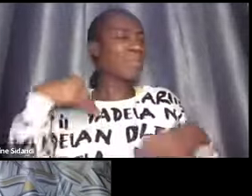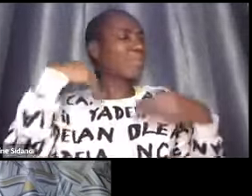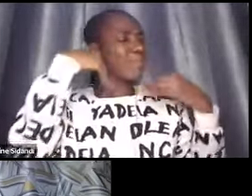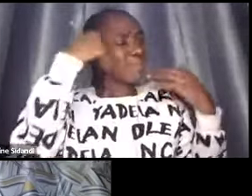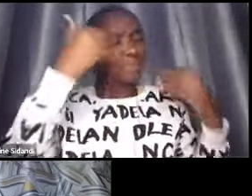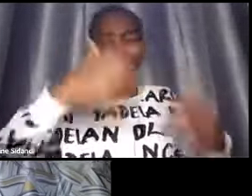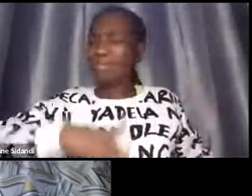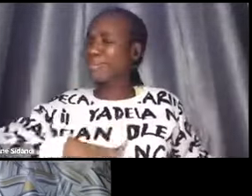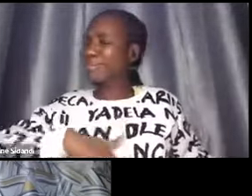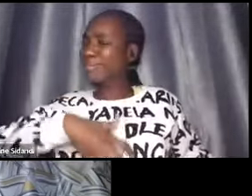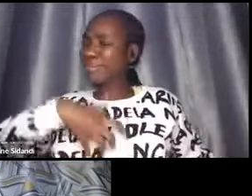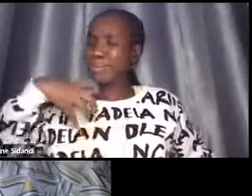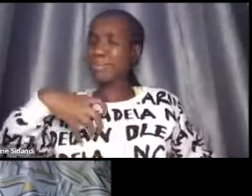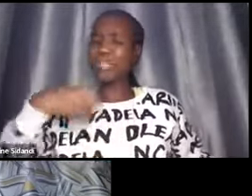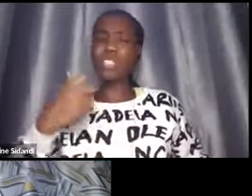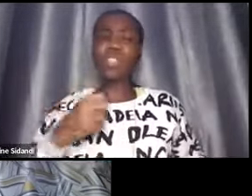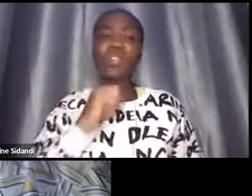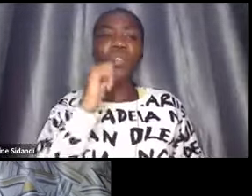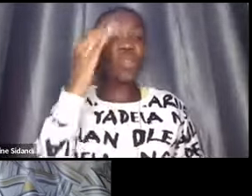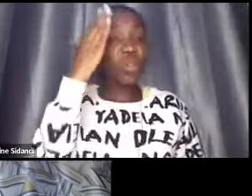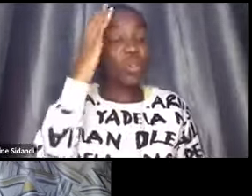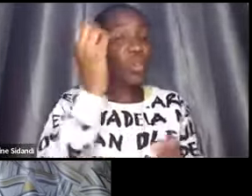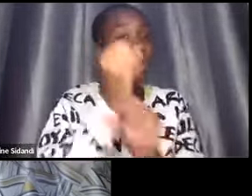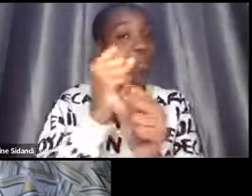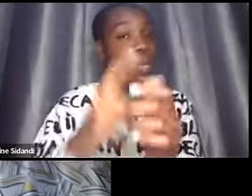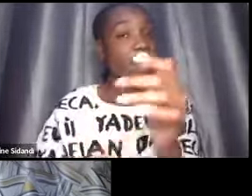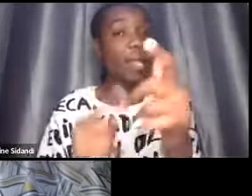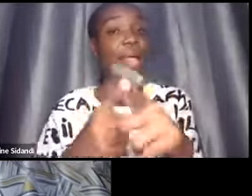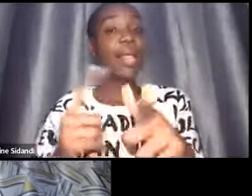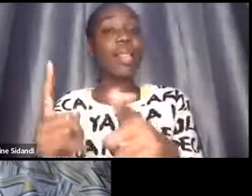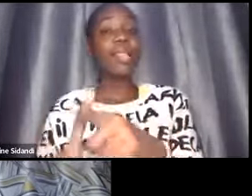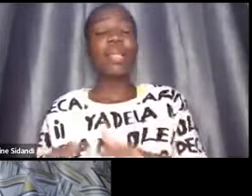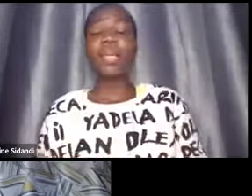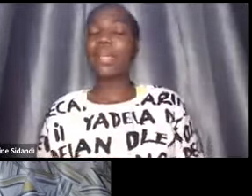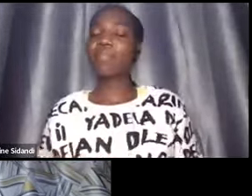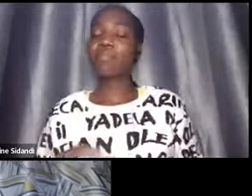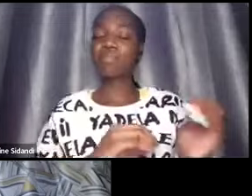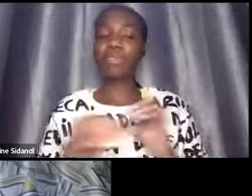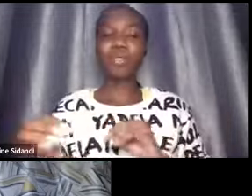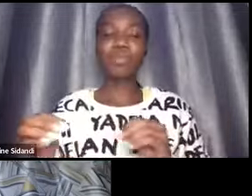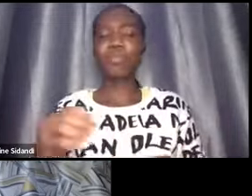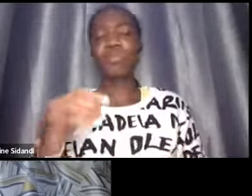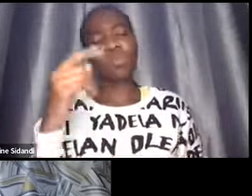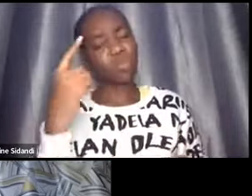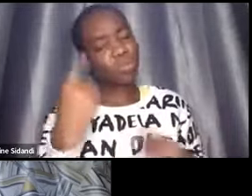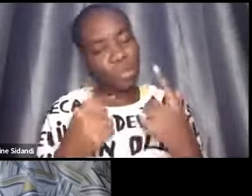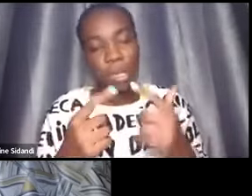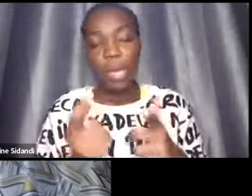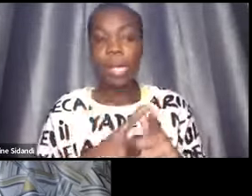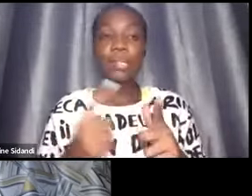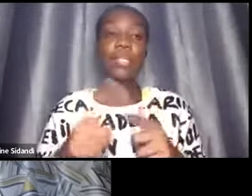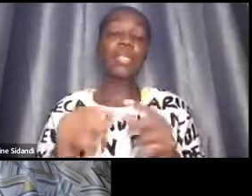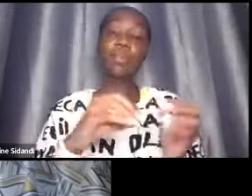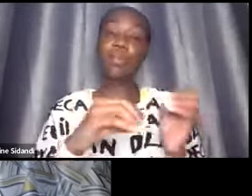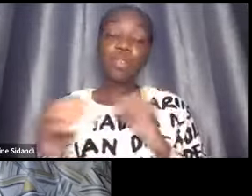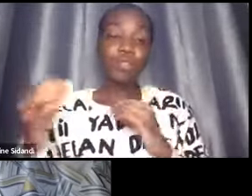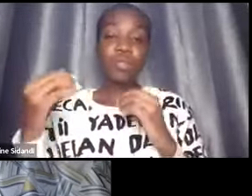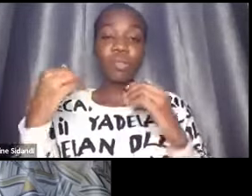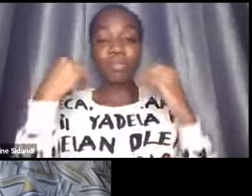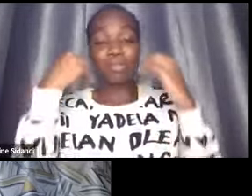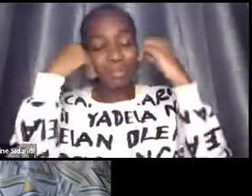need to know how to deal with those emotions that are. Then they move into mourning the loss. They move into depression. Then they move into